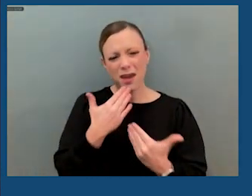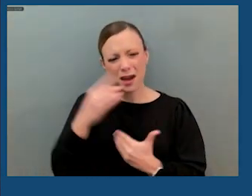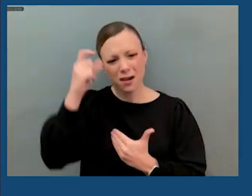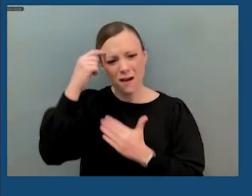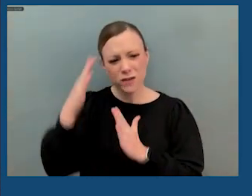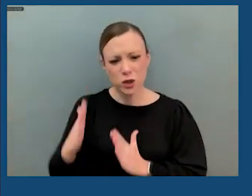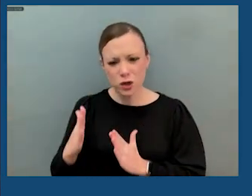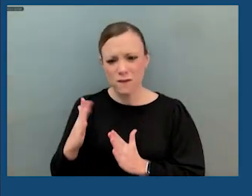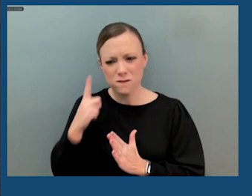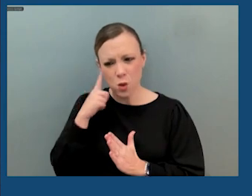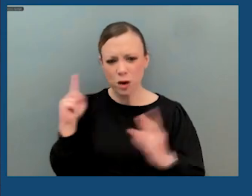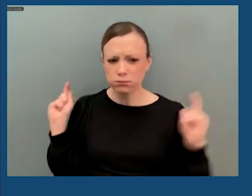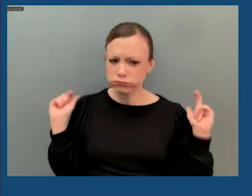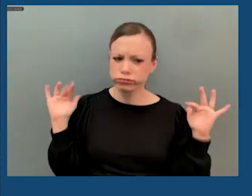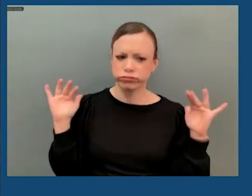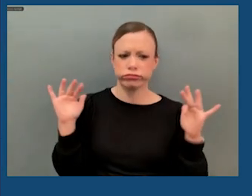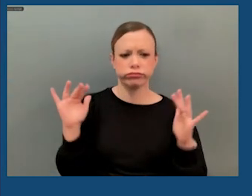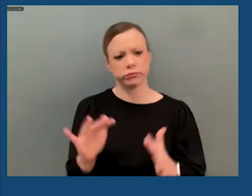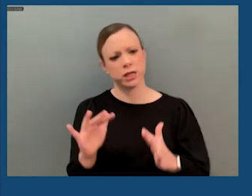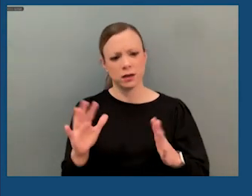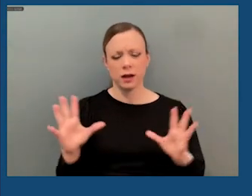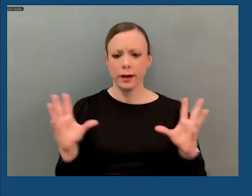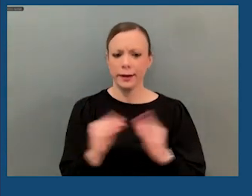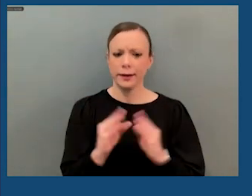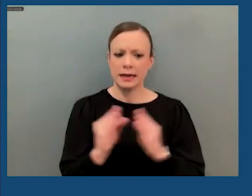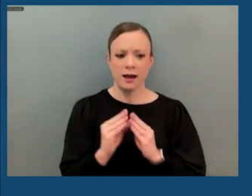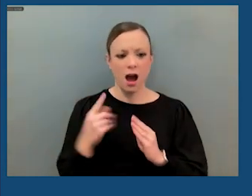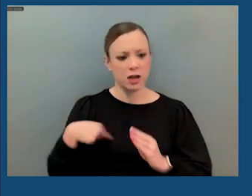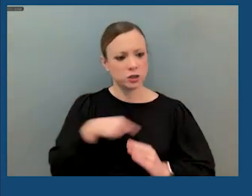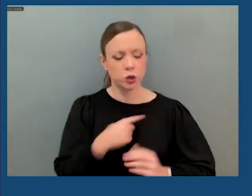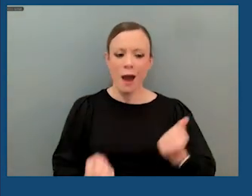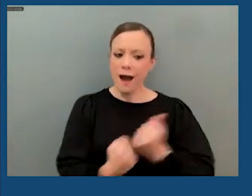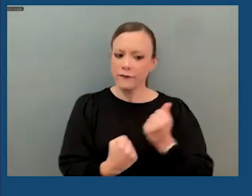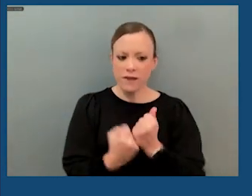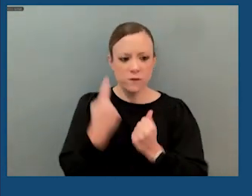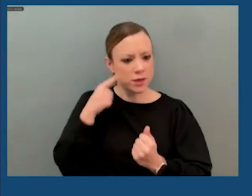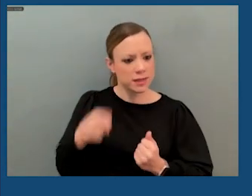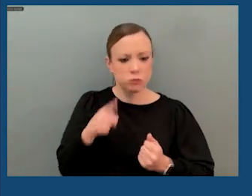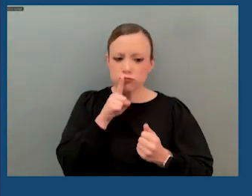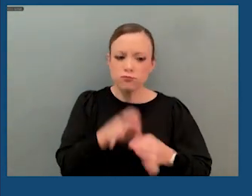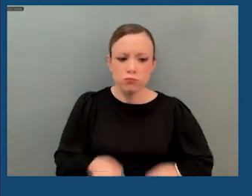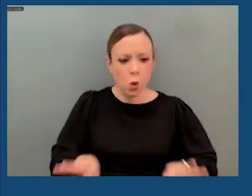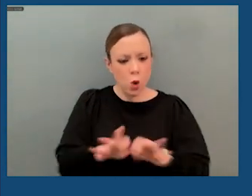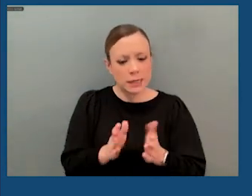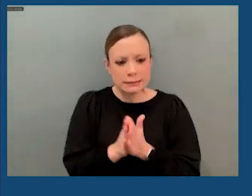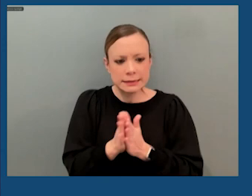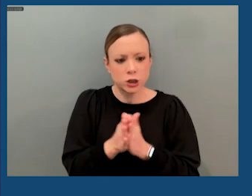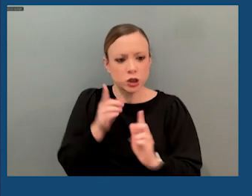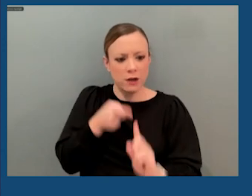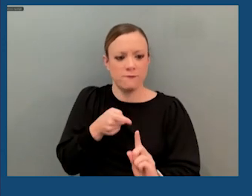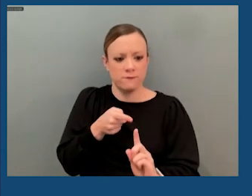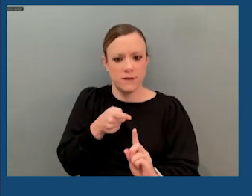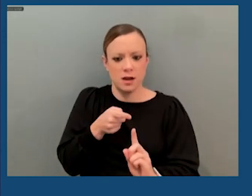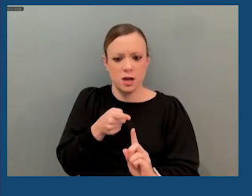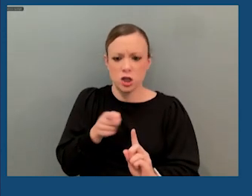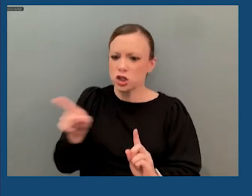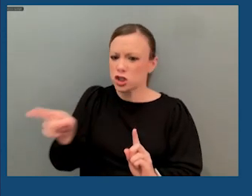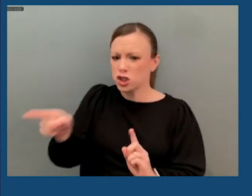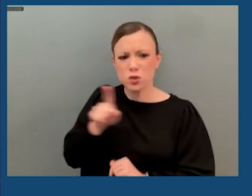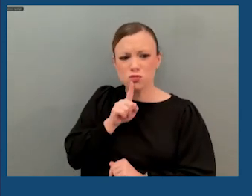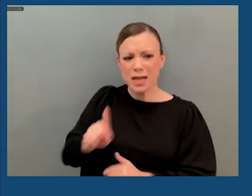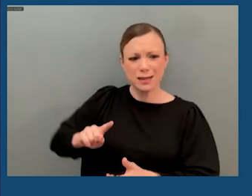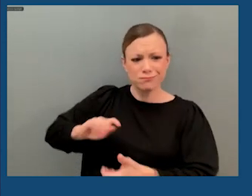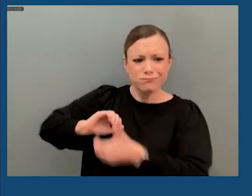here today to advocate for this important initiative. She has been an incredible ally to minority communities and has fought